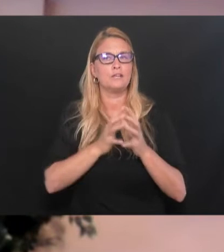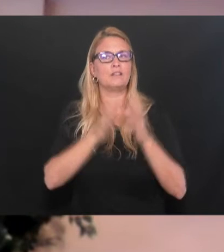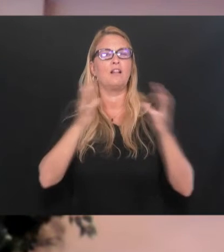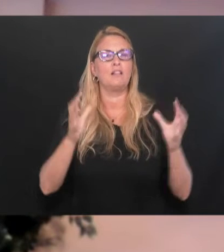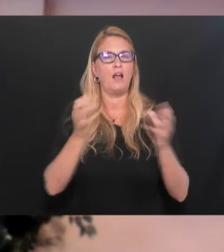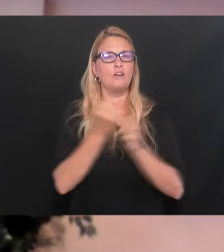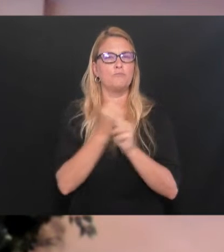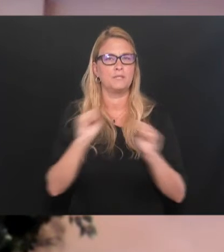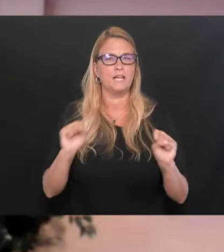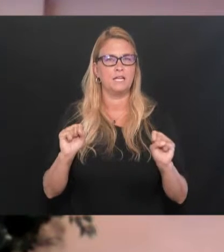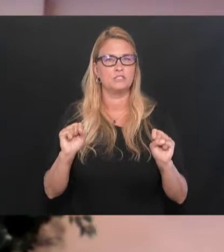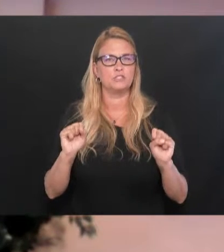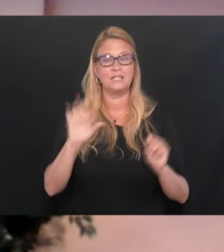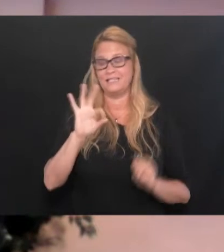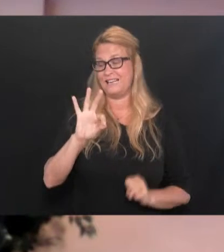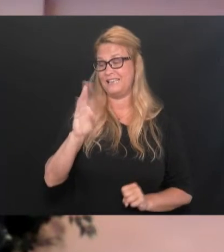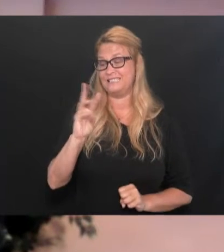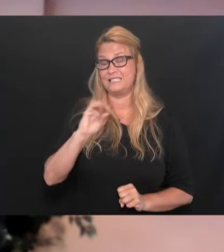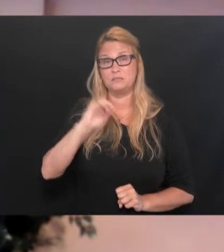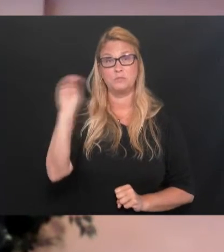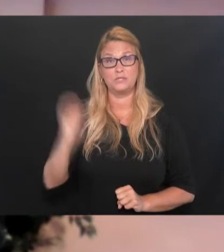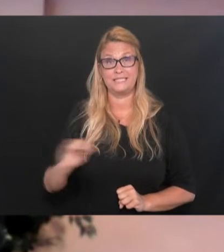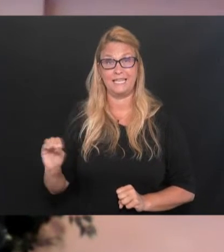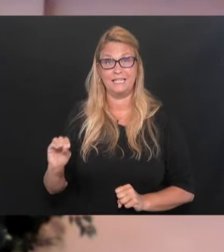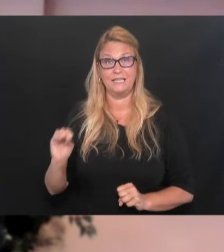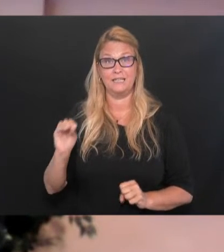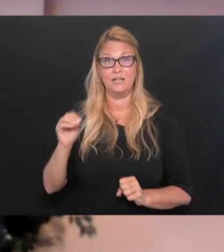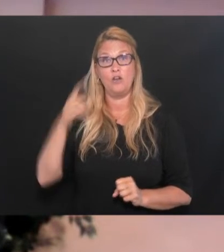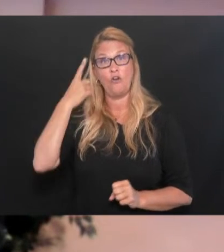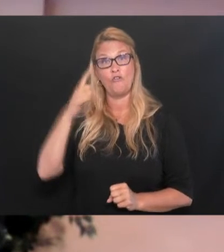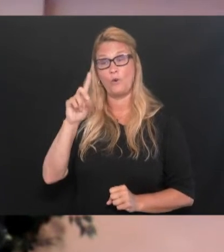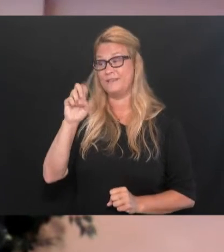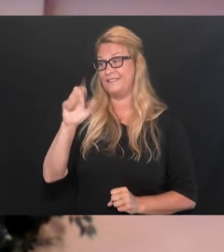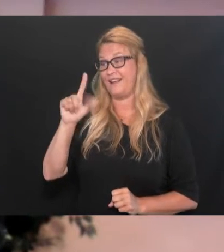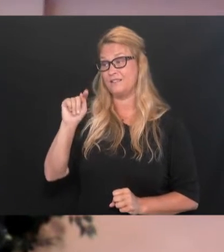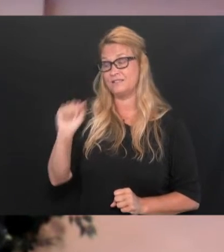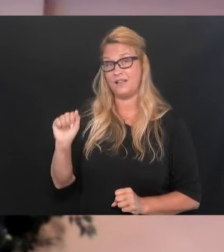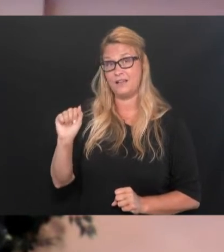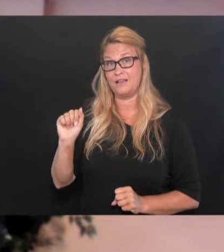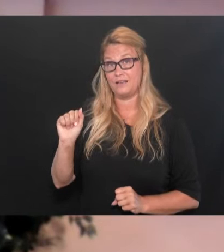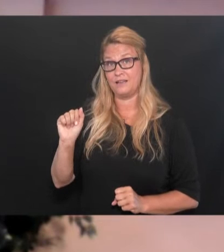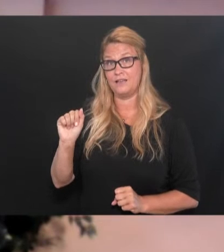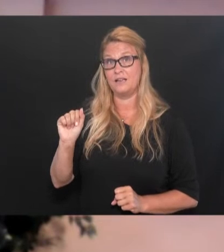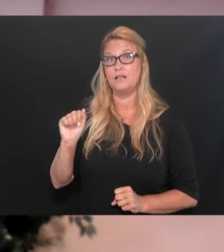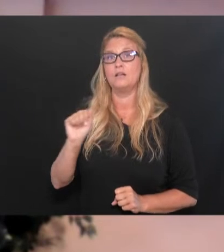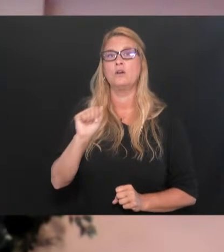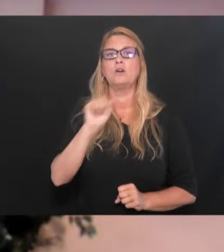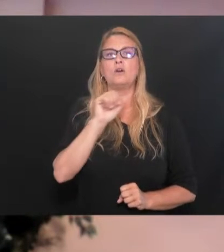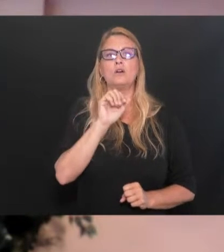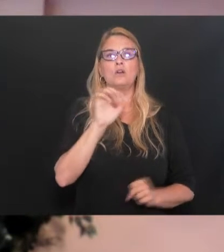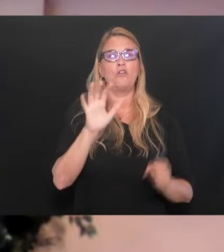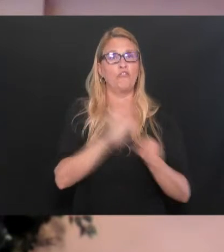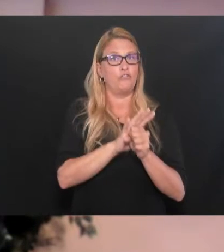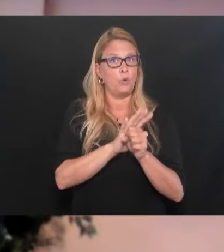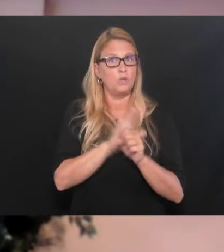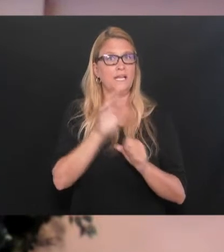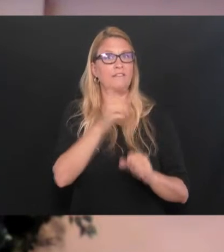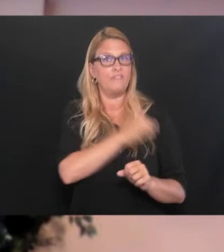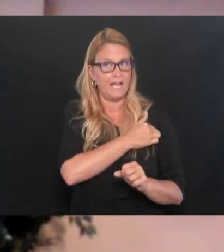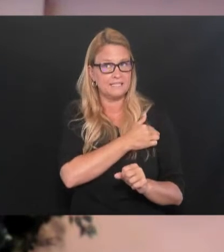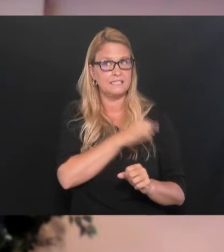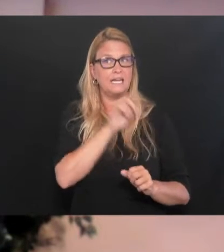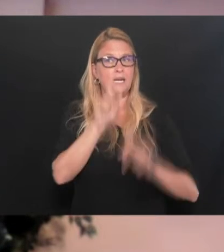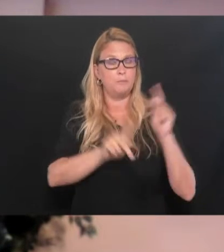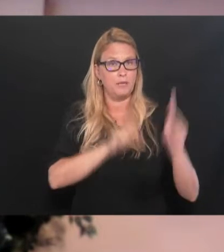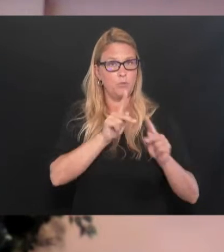protection, 96% against the Delta variant or the Indian variant for fully vaccinated